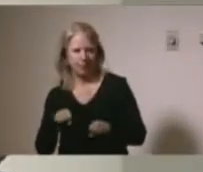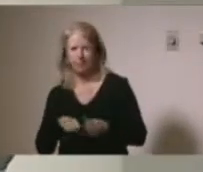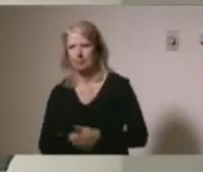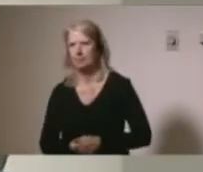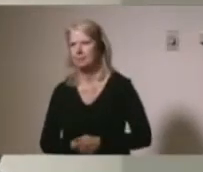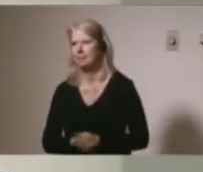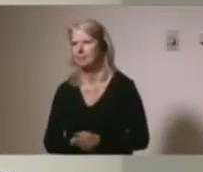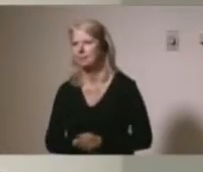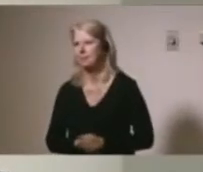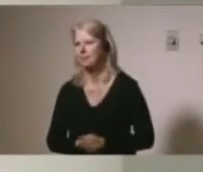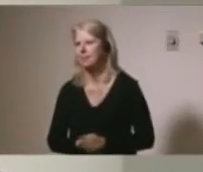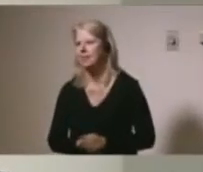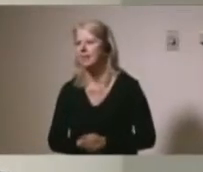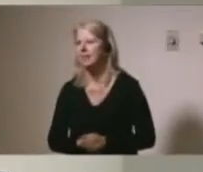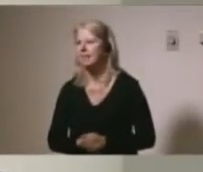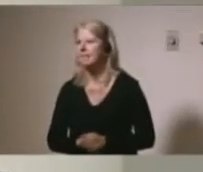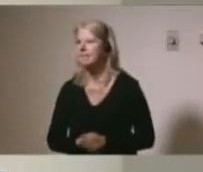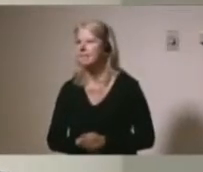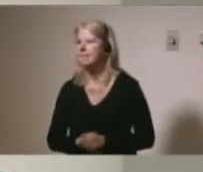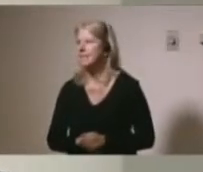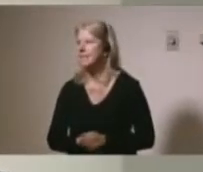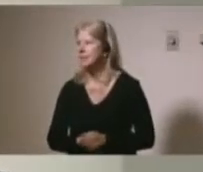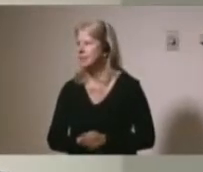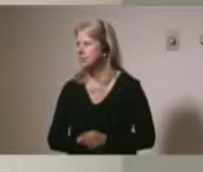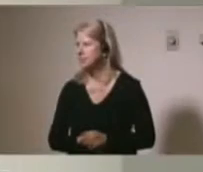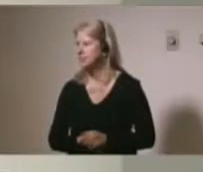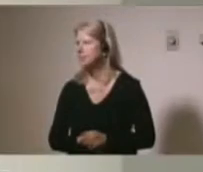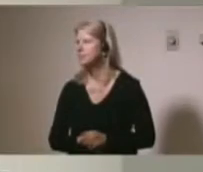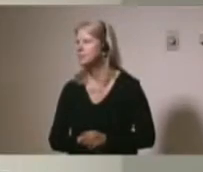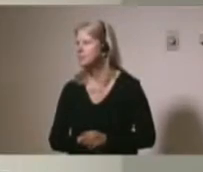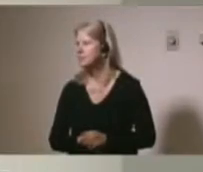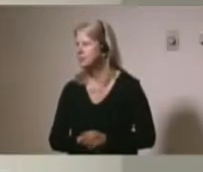Well, tēnā koutou,